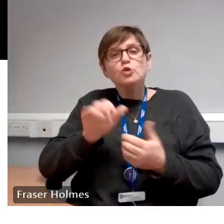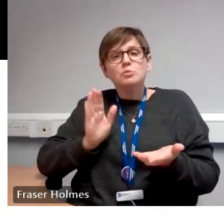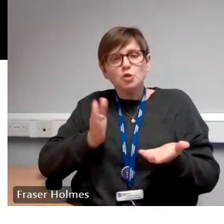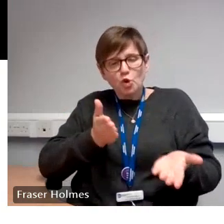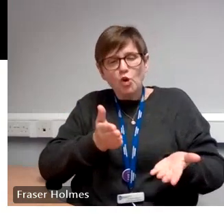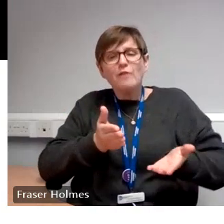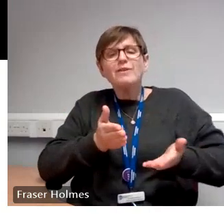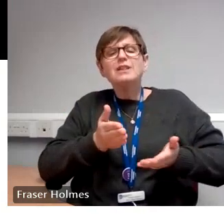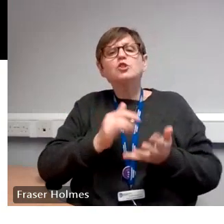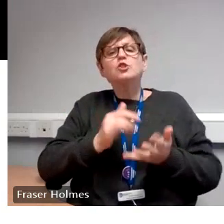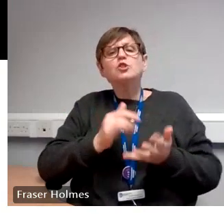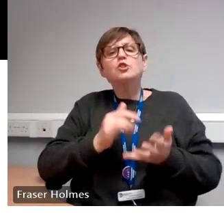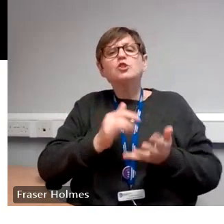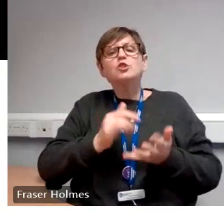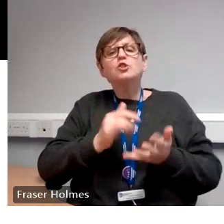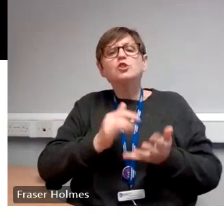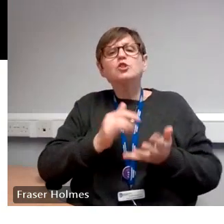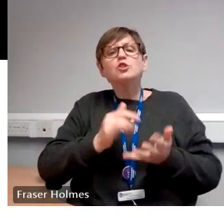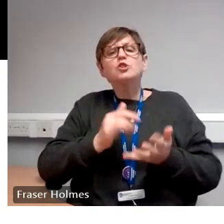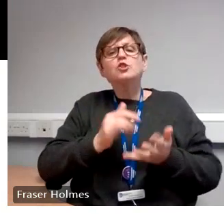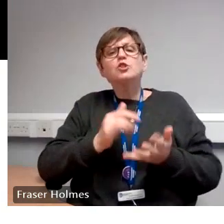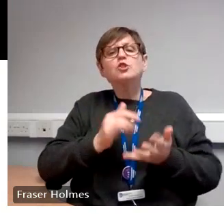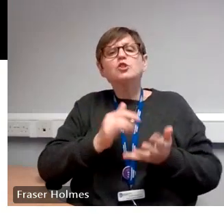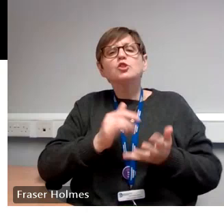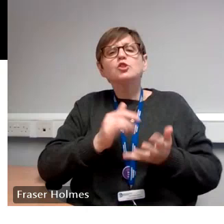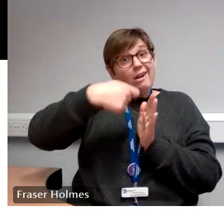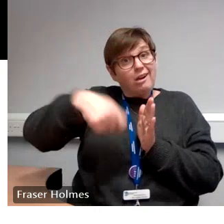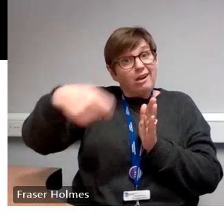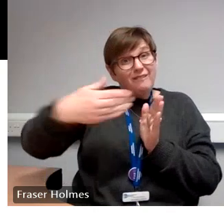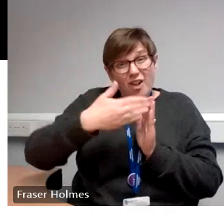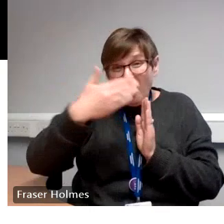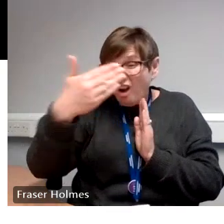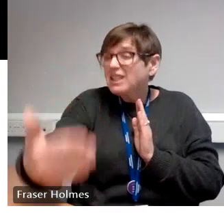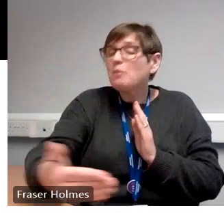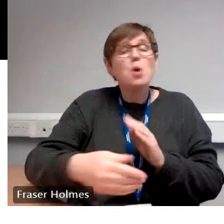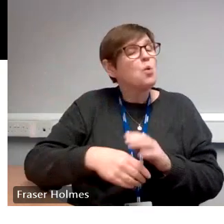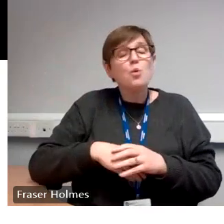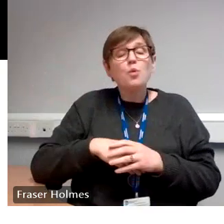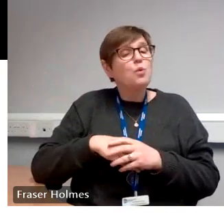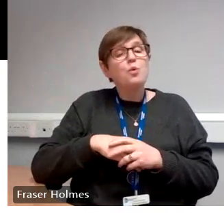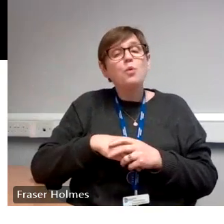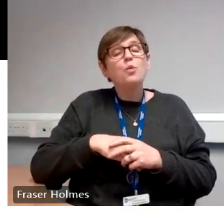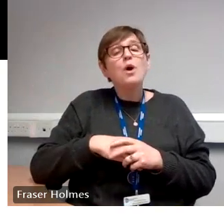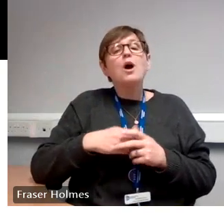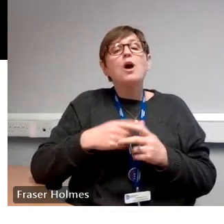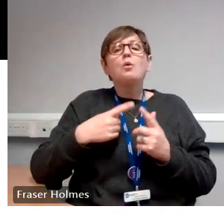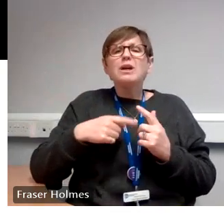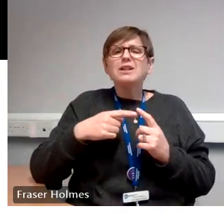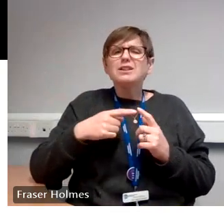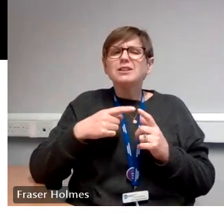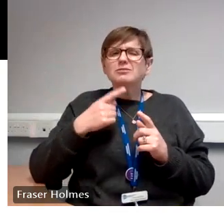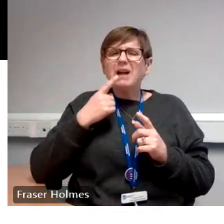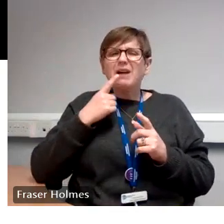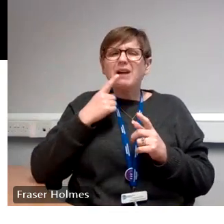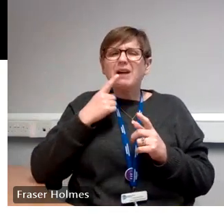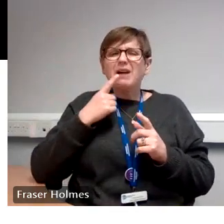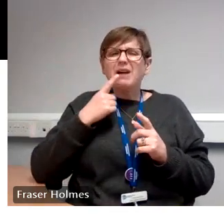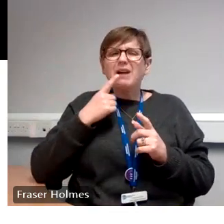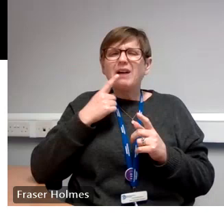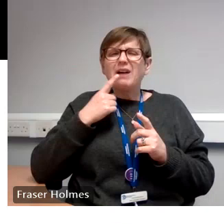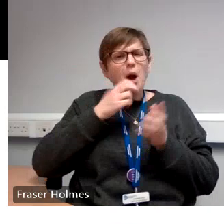Social prescribers don't work with people for a very, very long time. We look at a number of appointments where we're